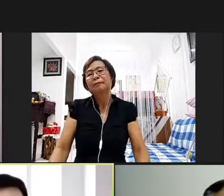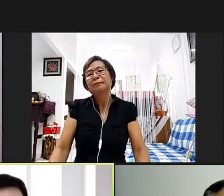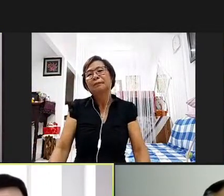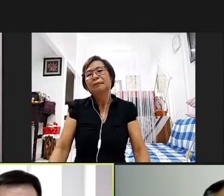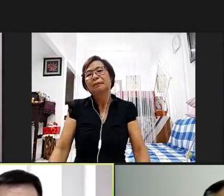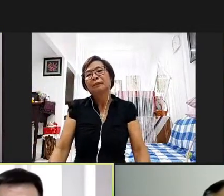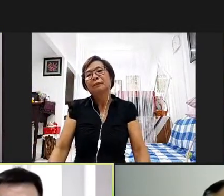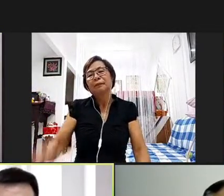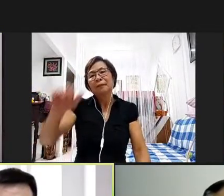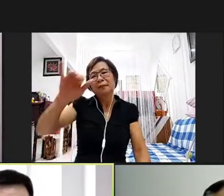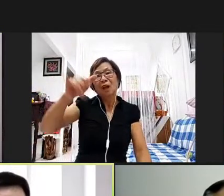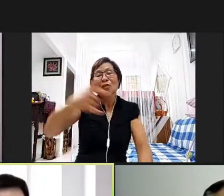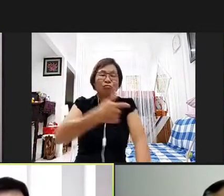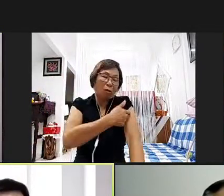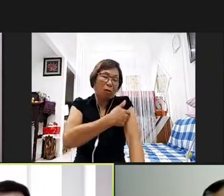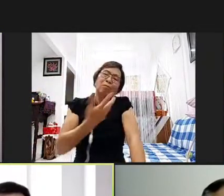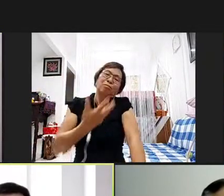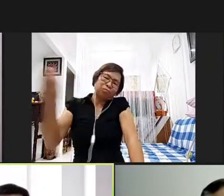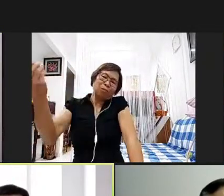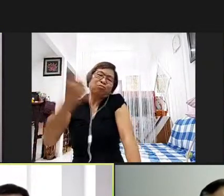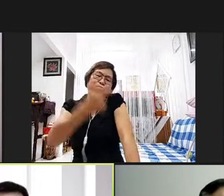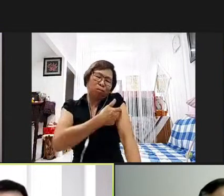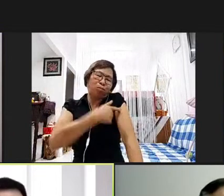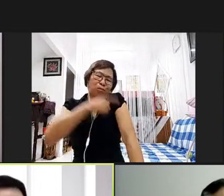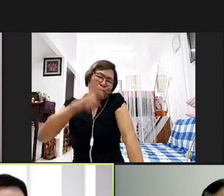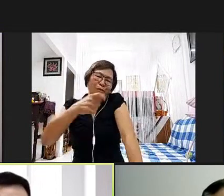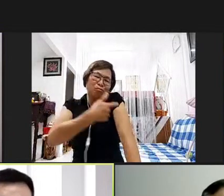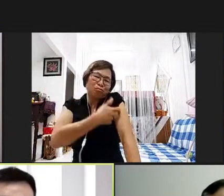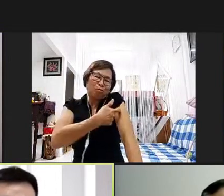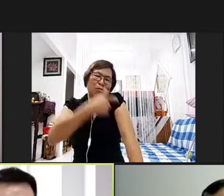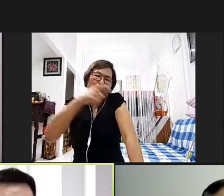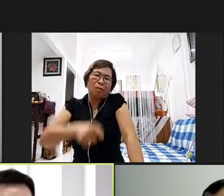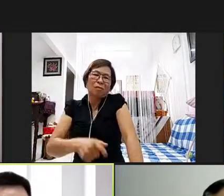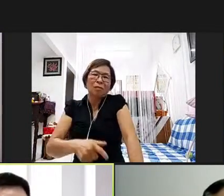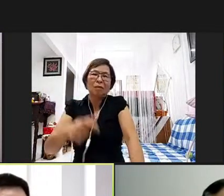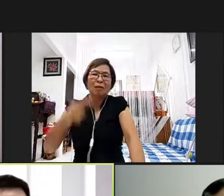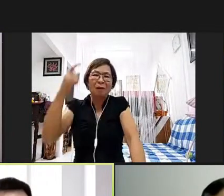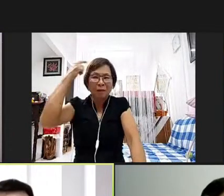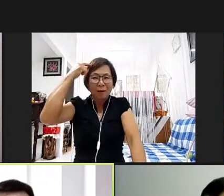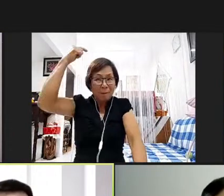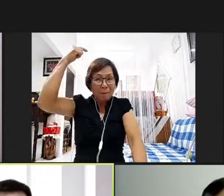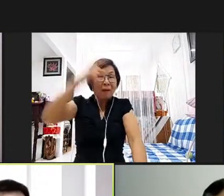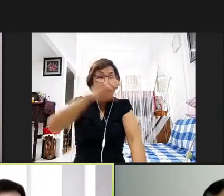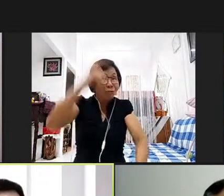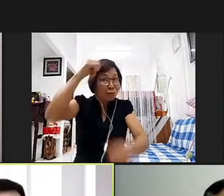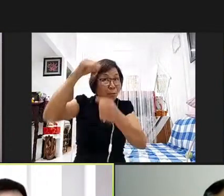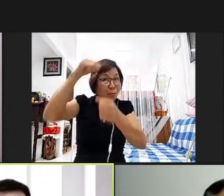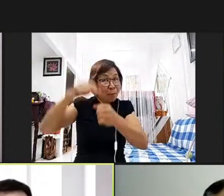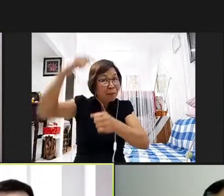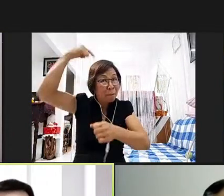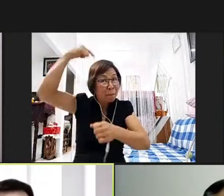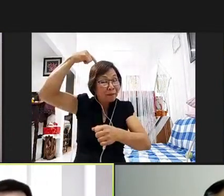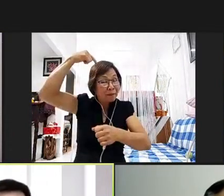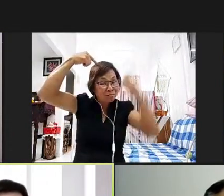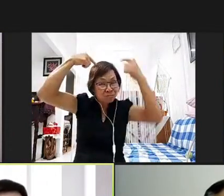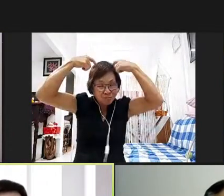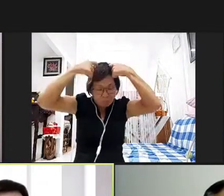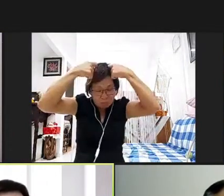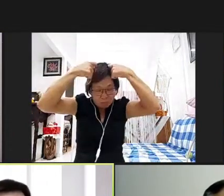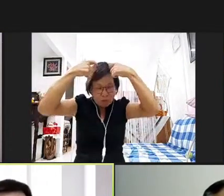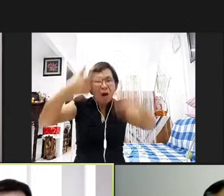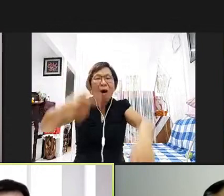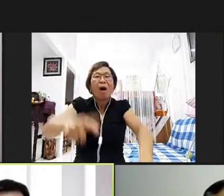Yes, go for vaccine. Definitely. Don't forget the mental vaccine I mentioned. So COVID vaccine is